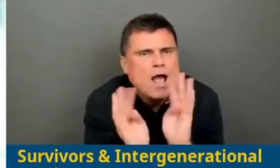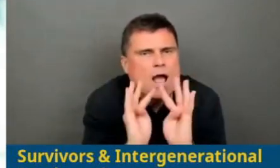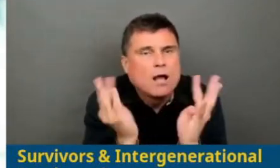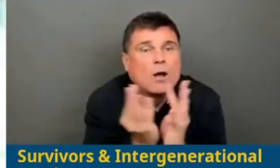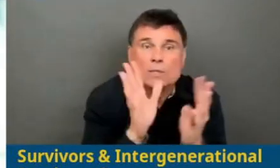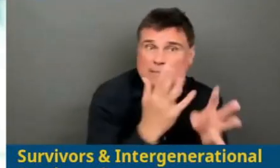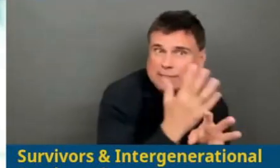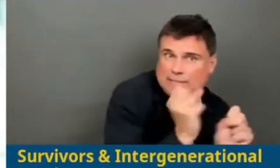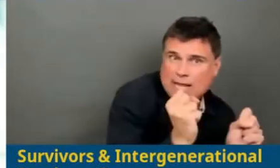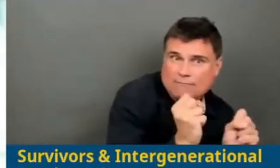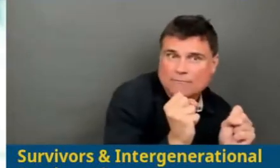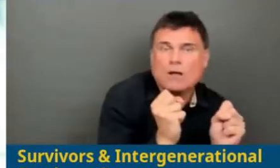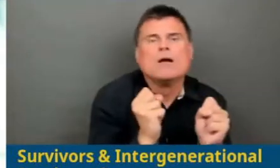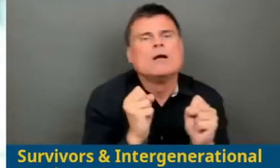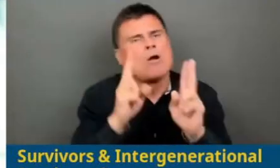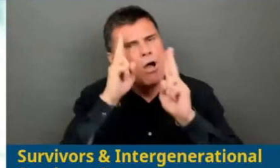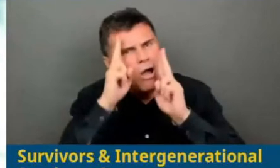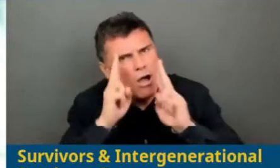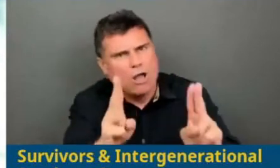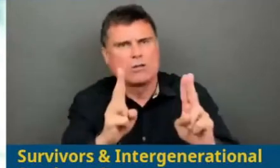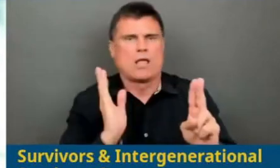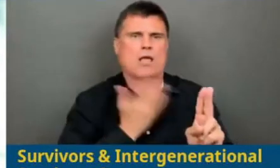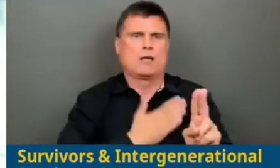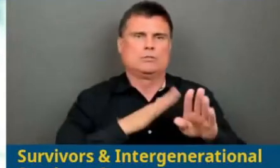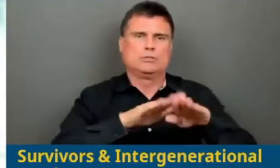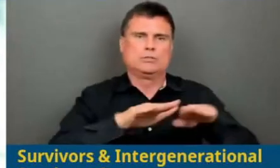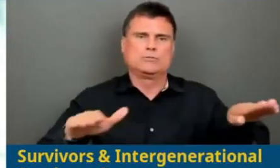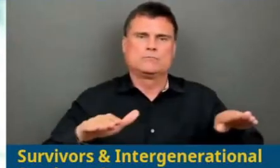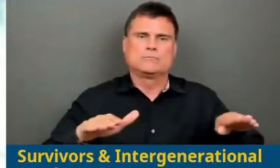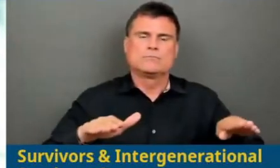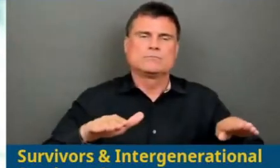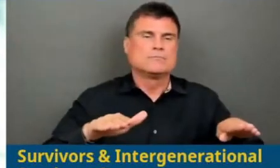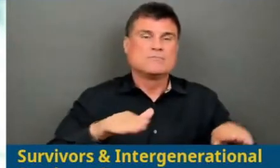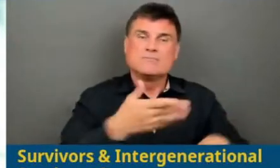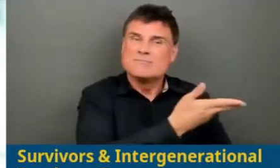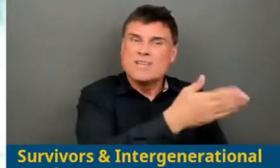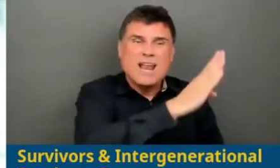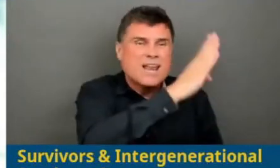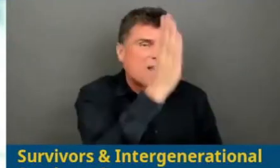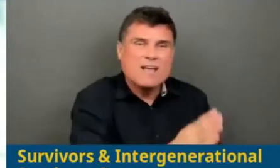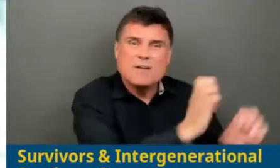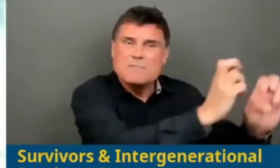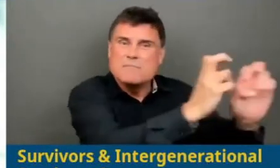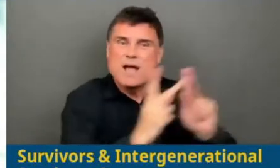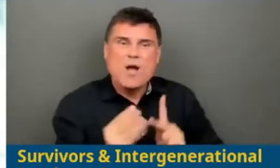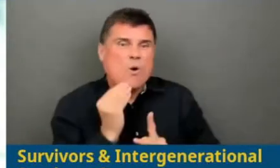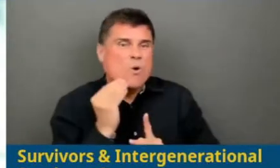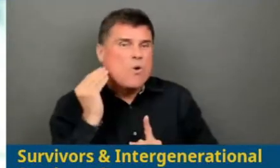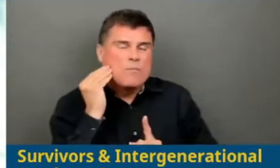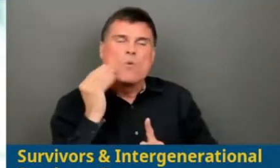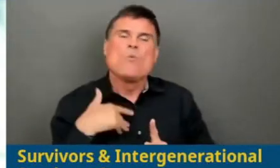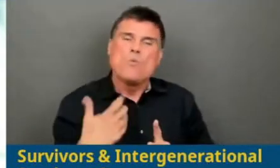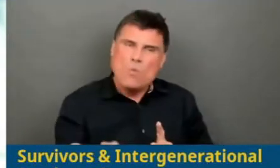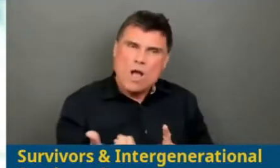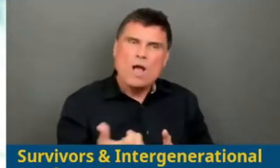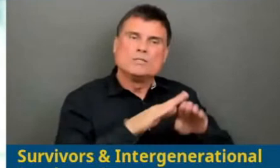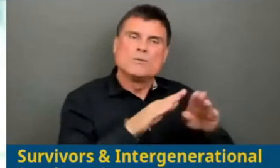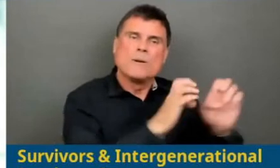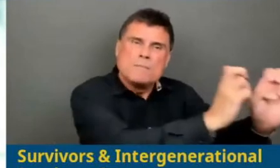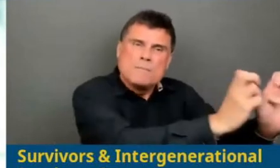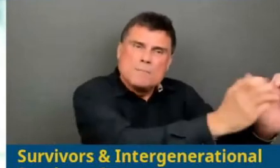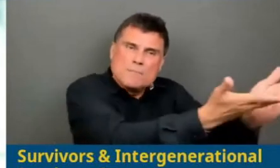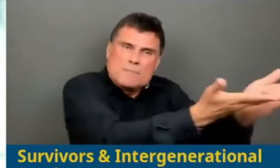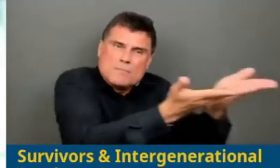children that never came home and that we will wait to bring home. We look forward to that time.